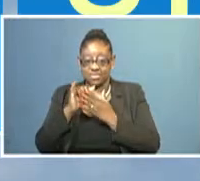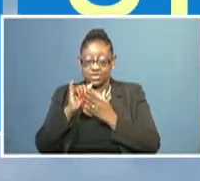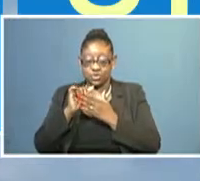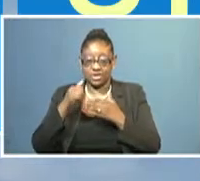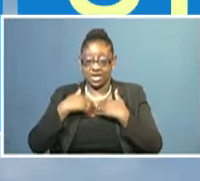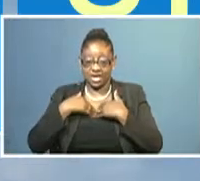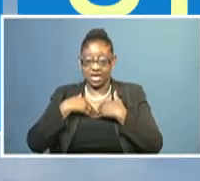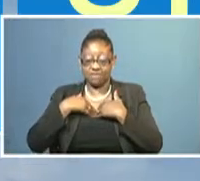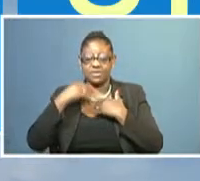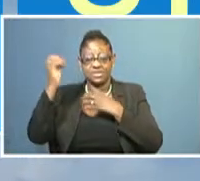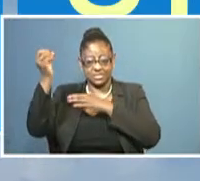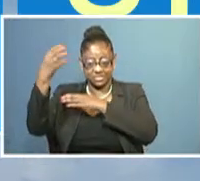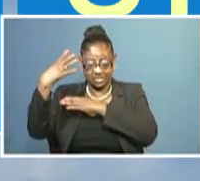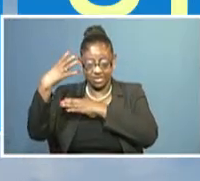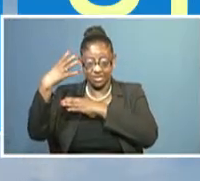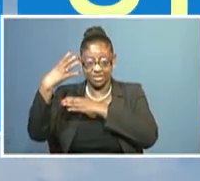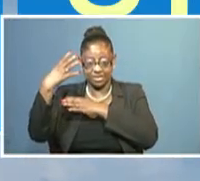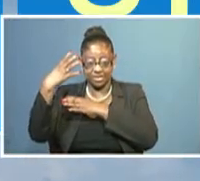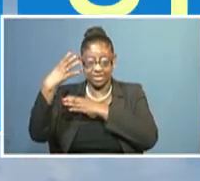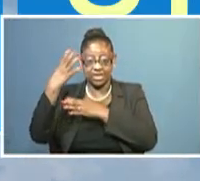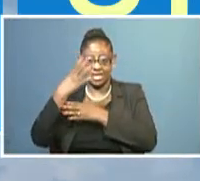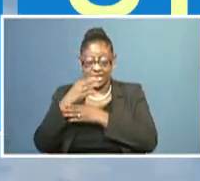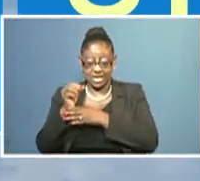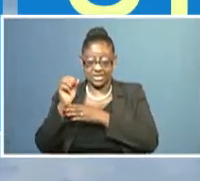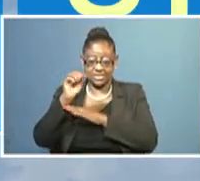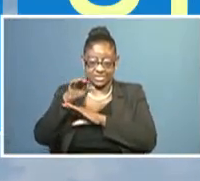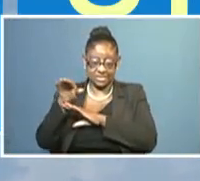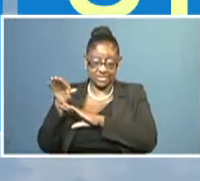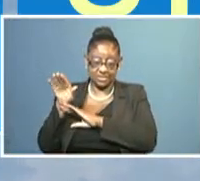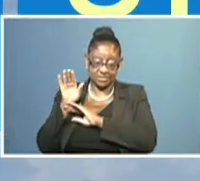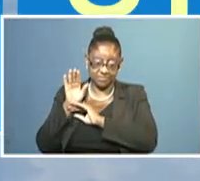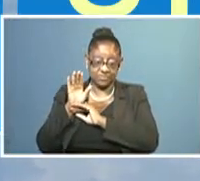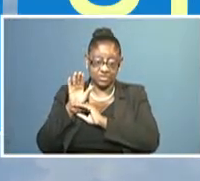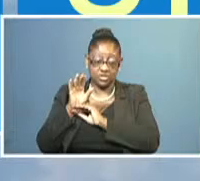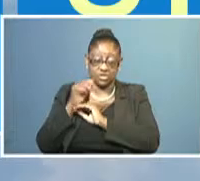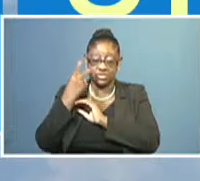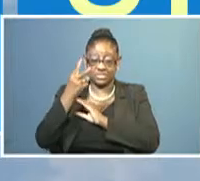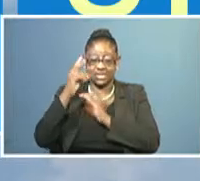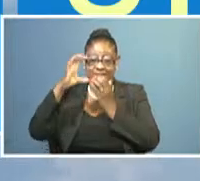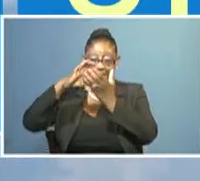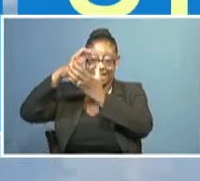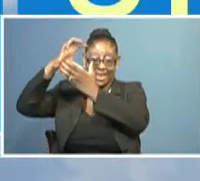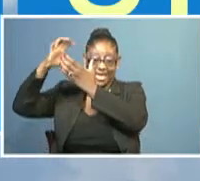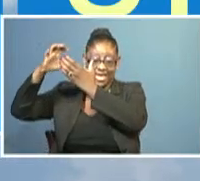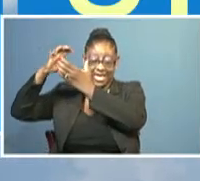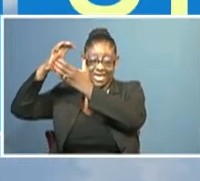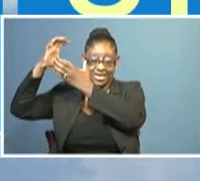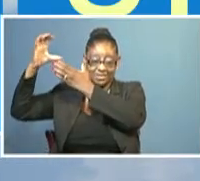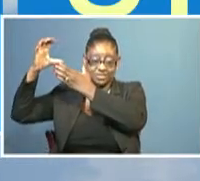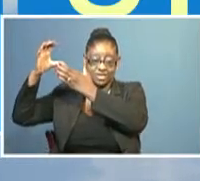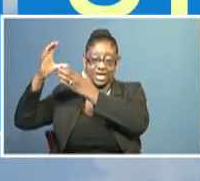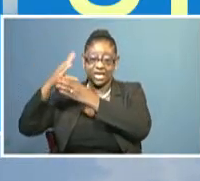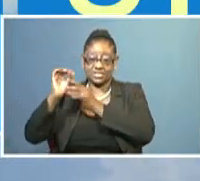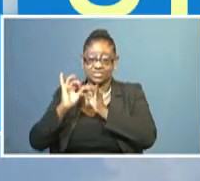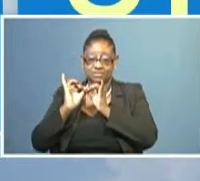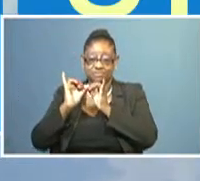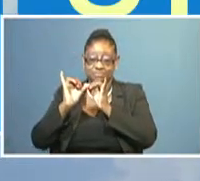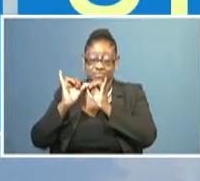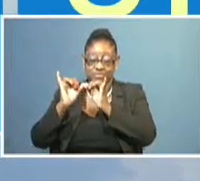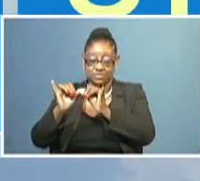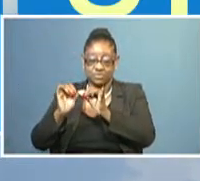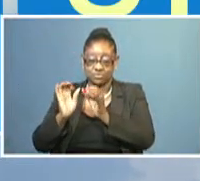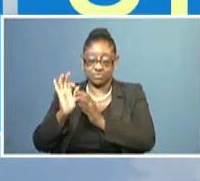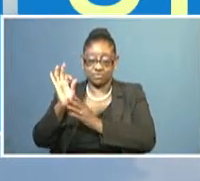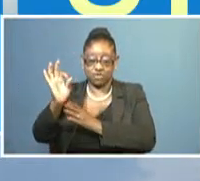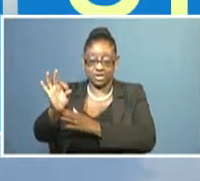of sunshine on Saturday, but Saturday evening, Saturday night, you'll see clouds start to thicken up as that frontal system moves through the area, some